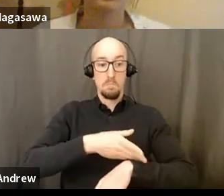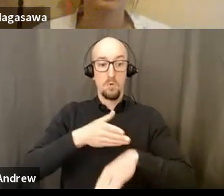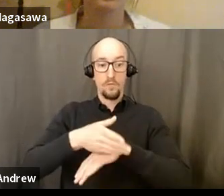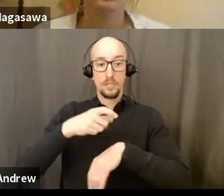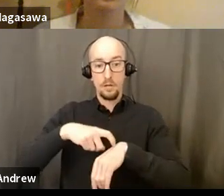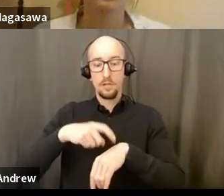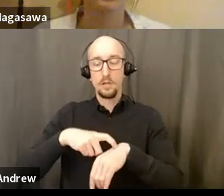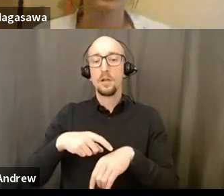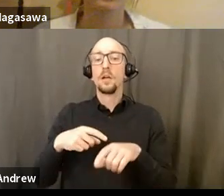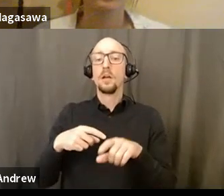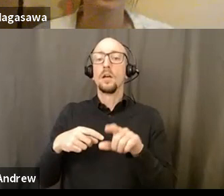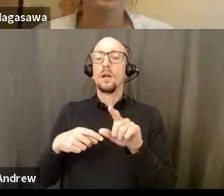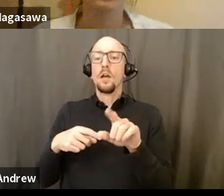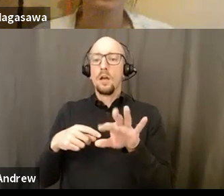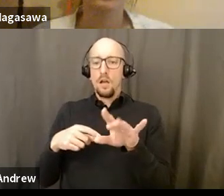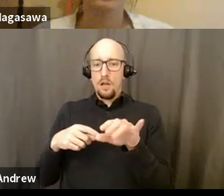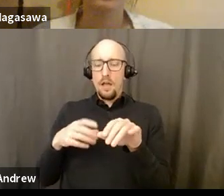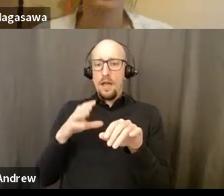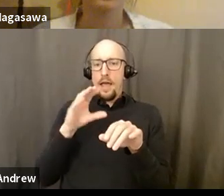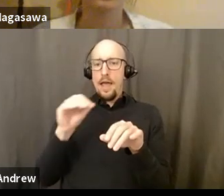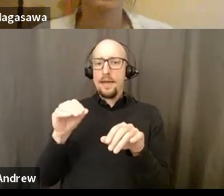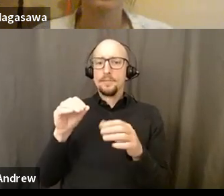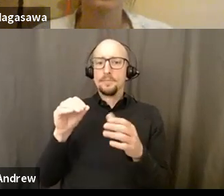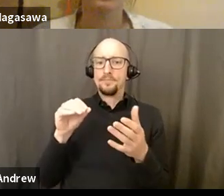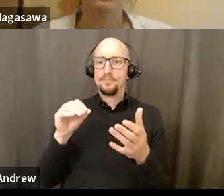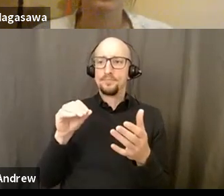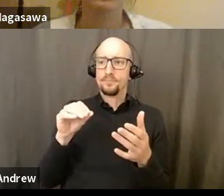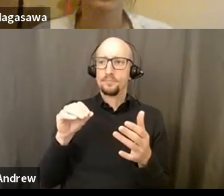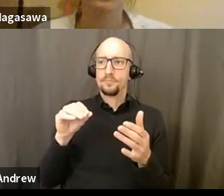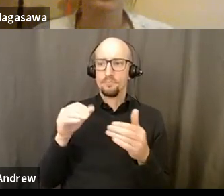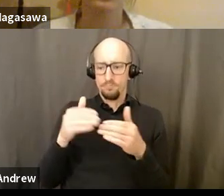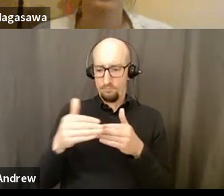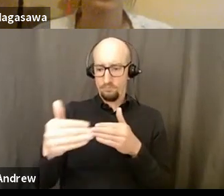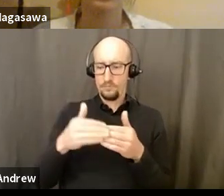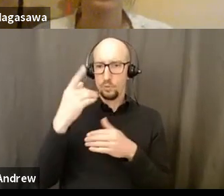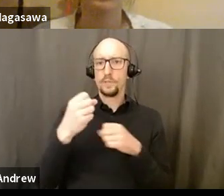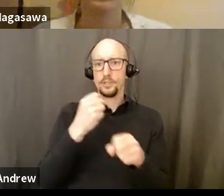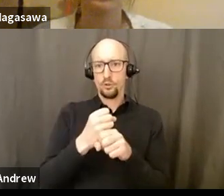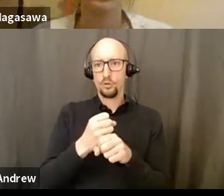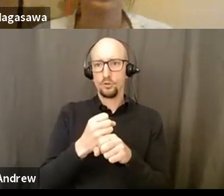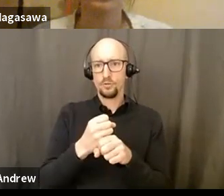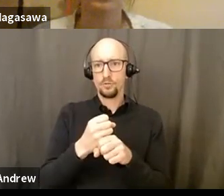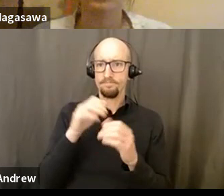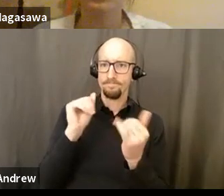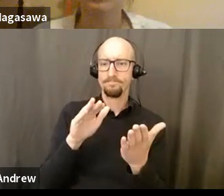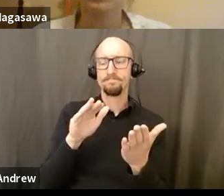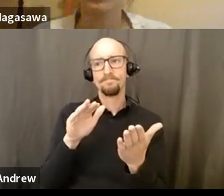particularly in the next year, that presents, you know, that